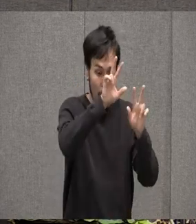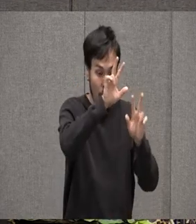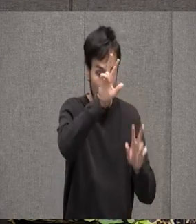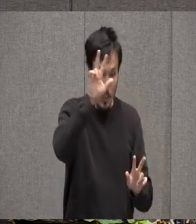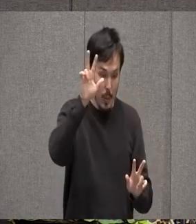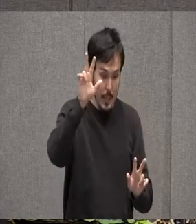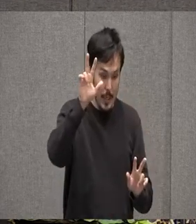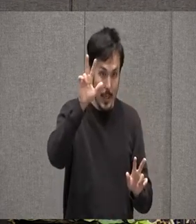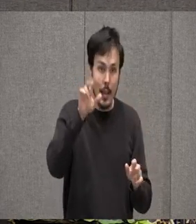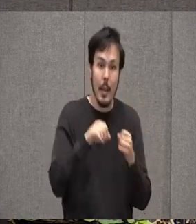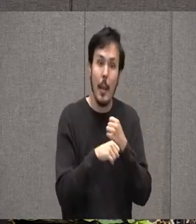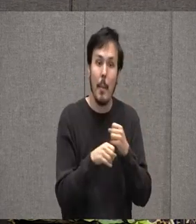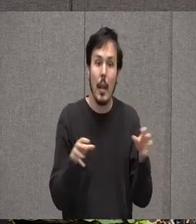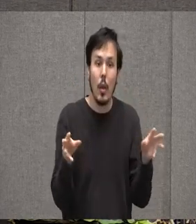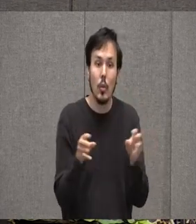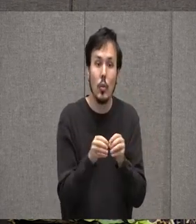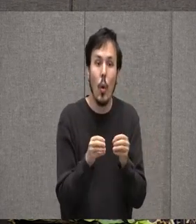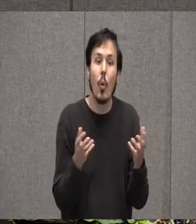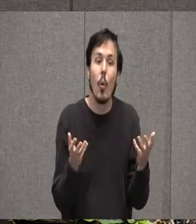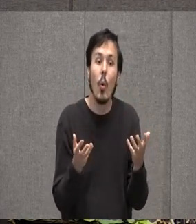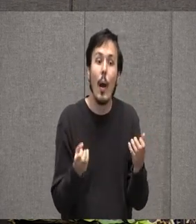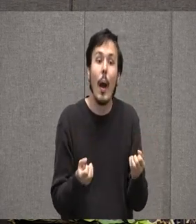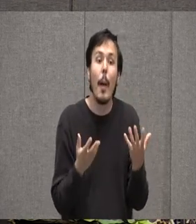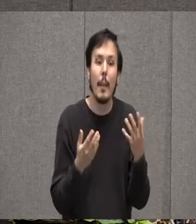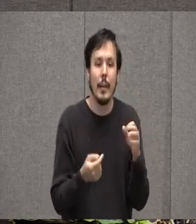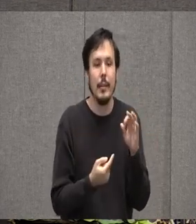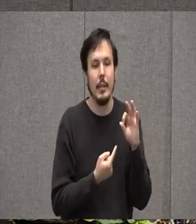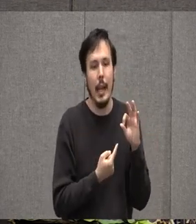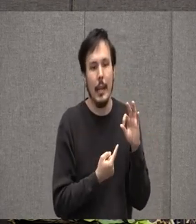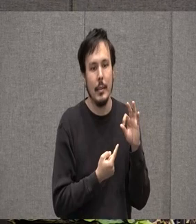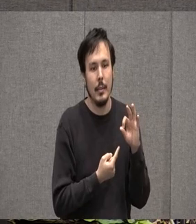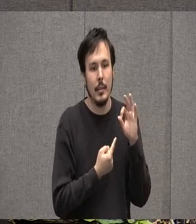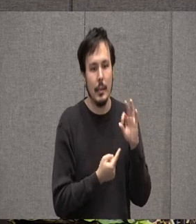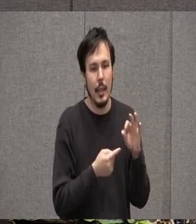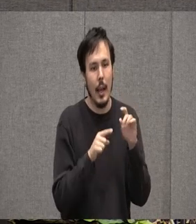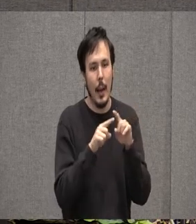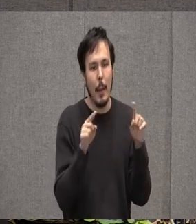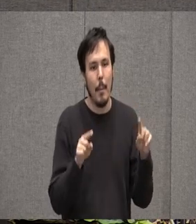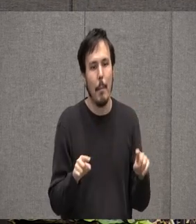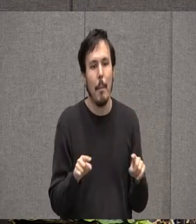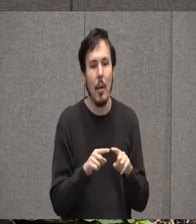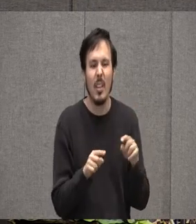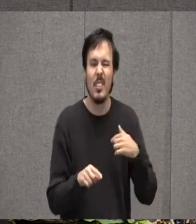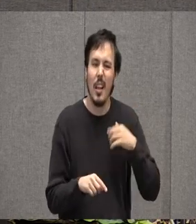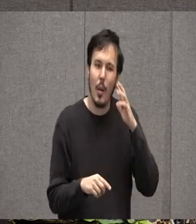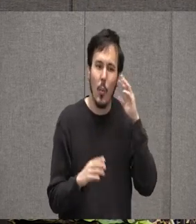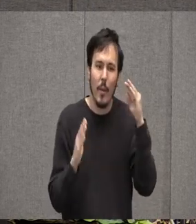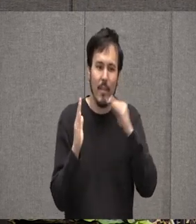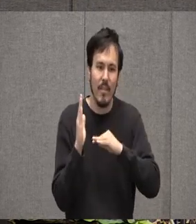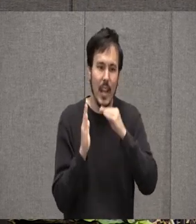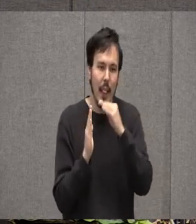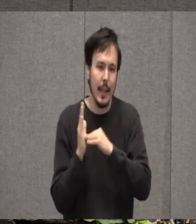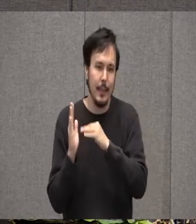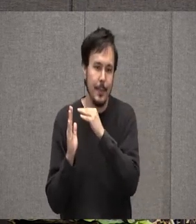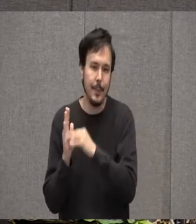make a total number of 9 separate boxes that I'm going to be having to fill in. So let me explain